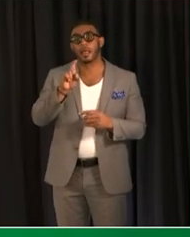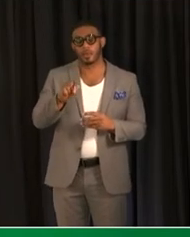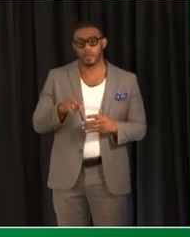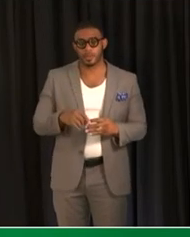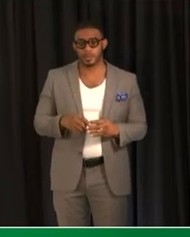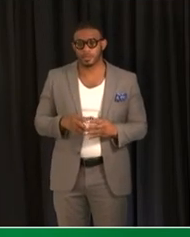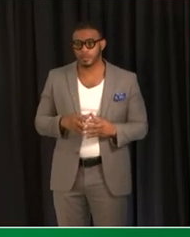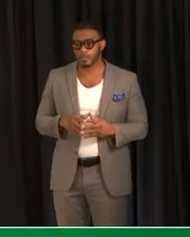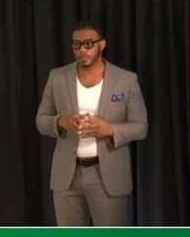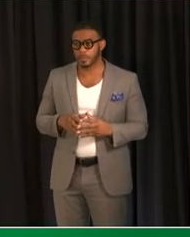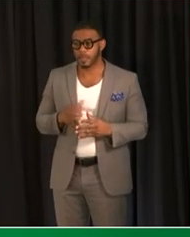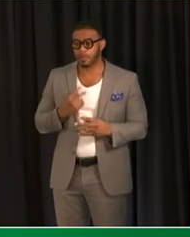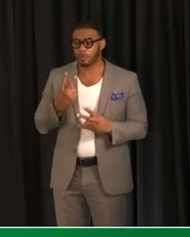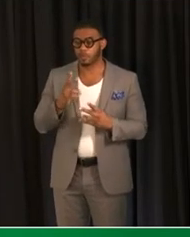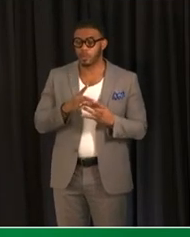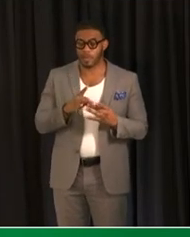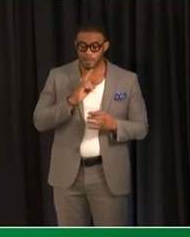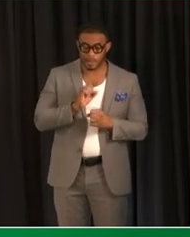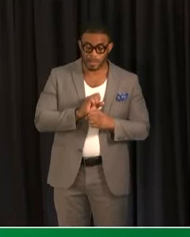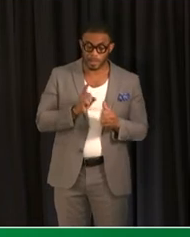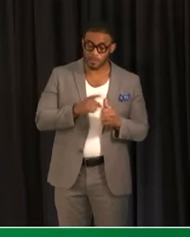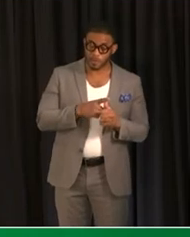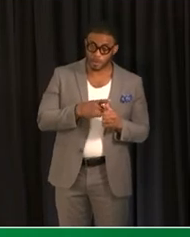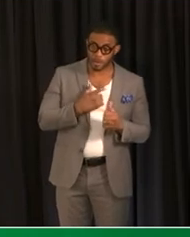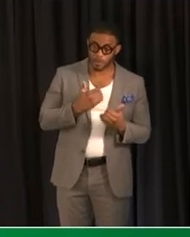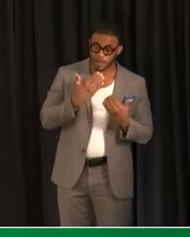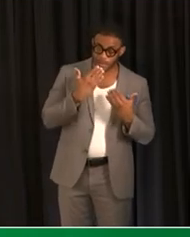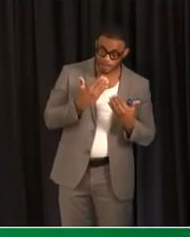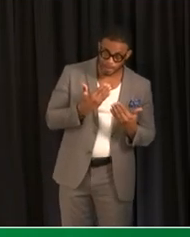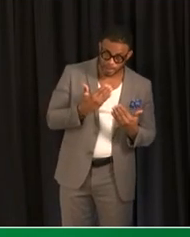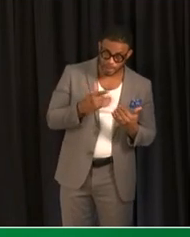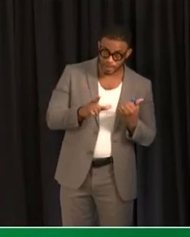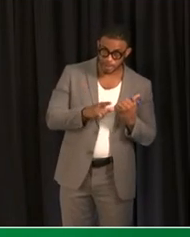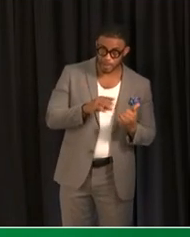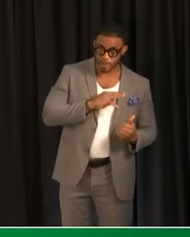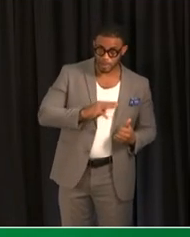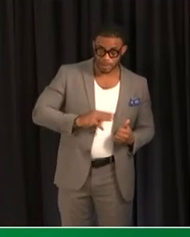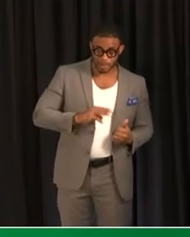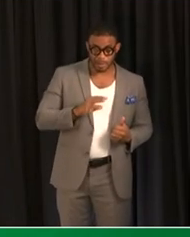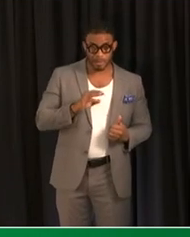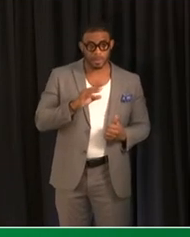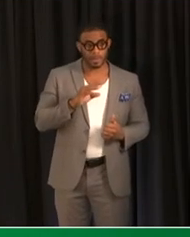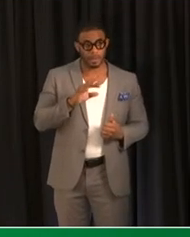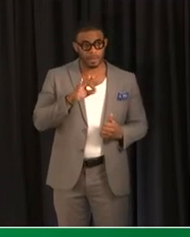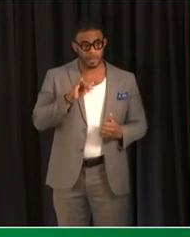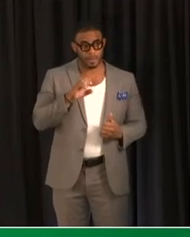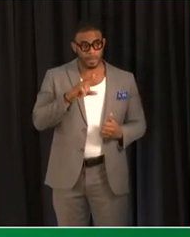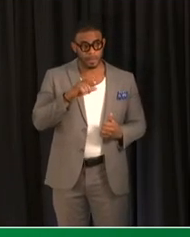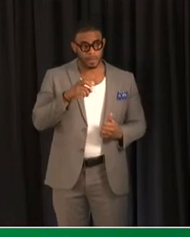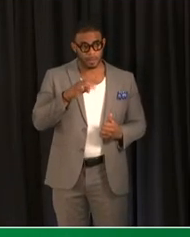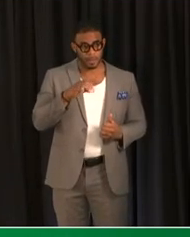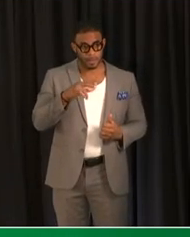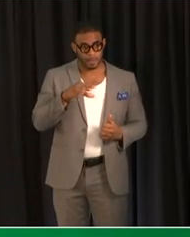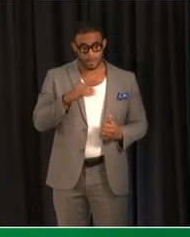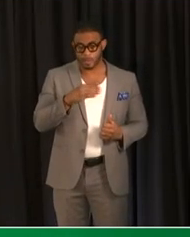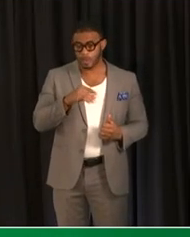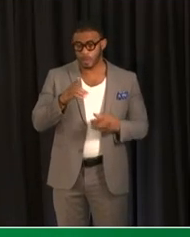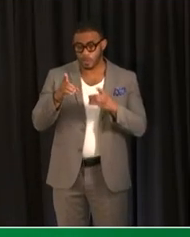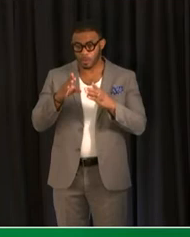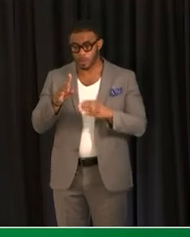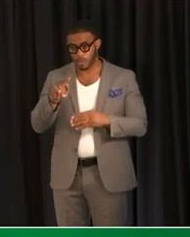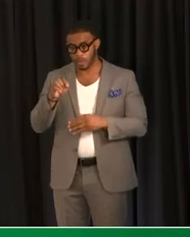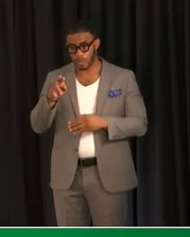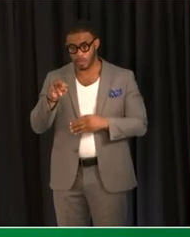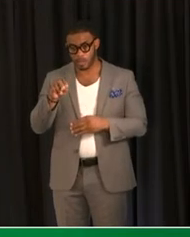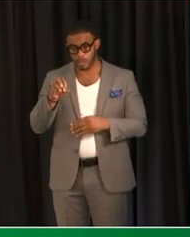a question. I have two comments, actually. First, I do want to thank you, Deputy Mayor Falchicchio and